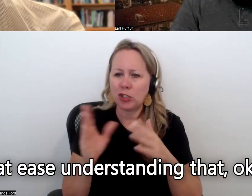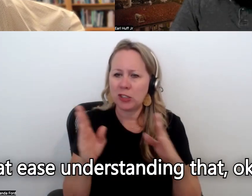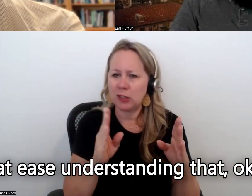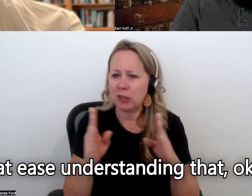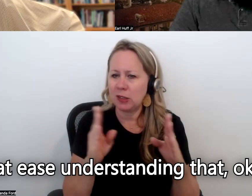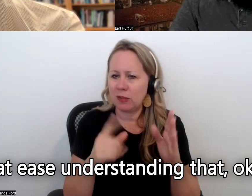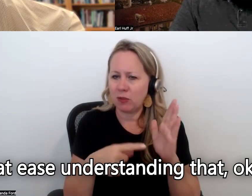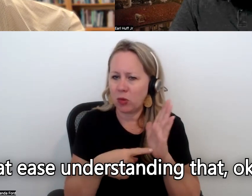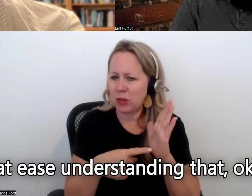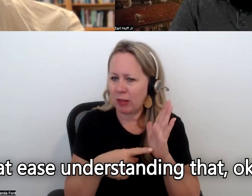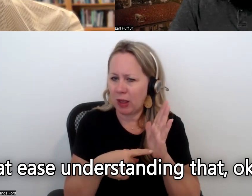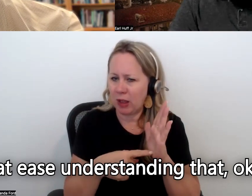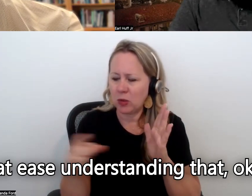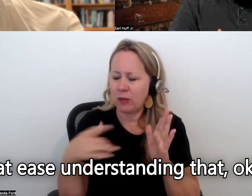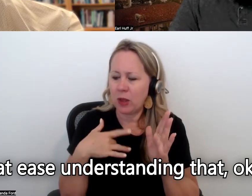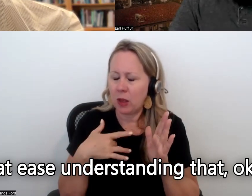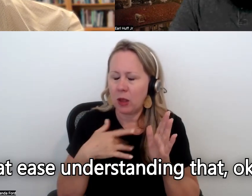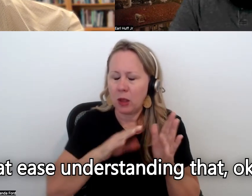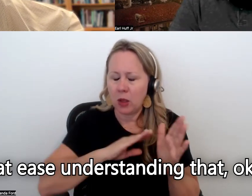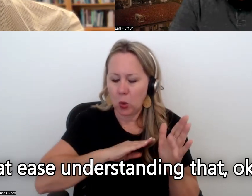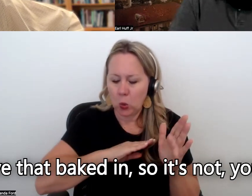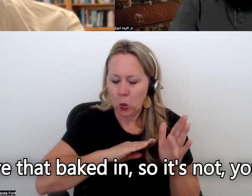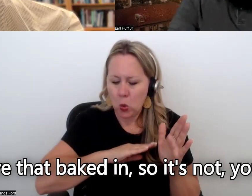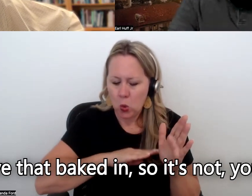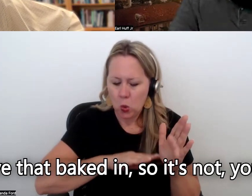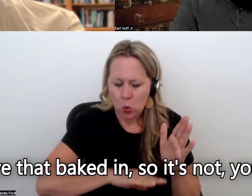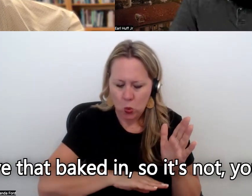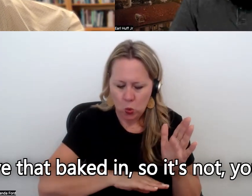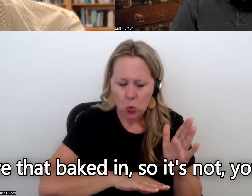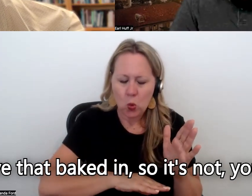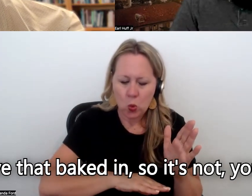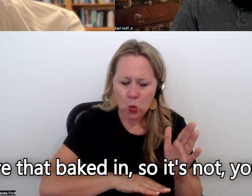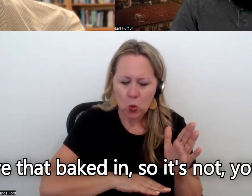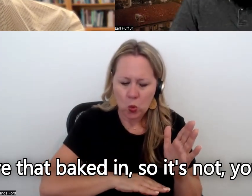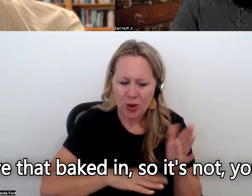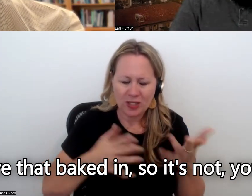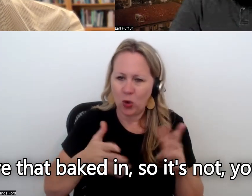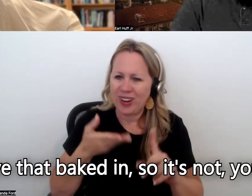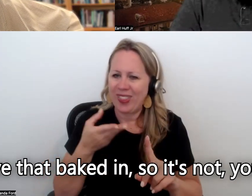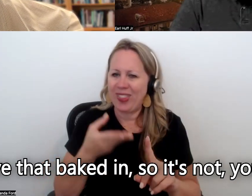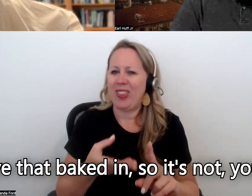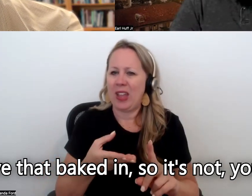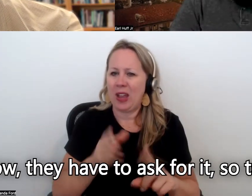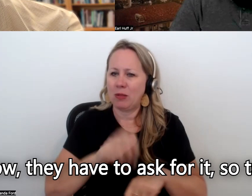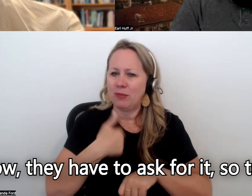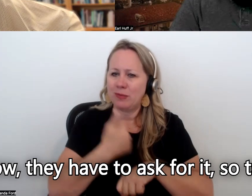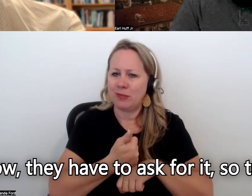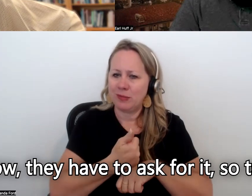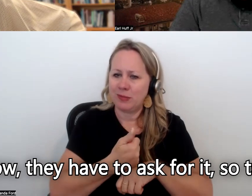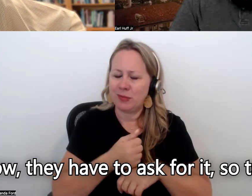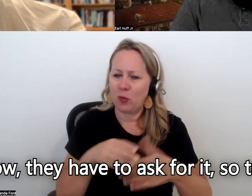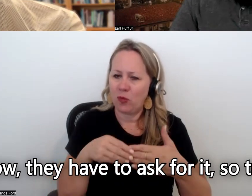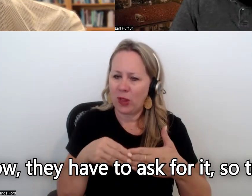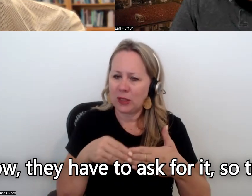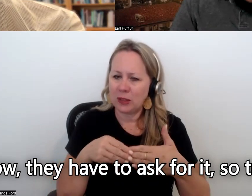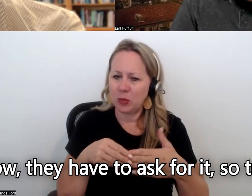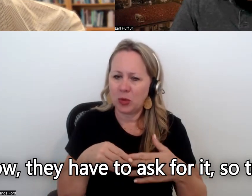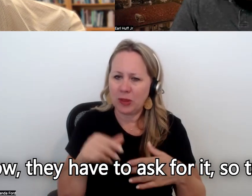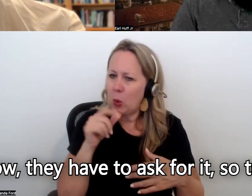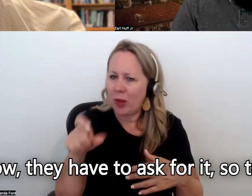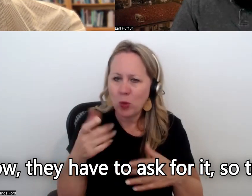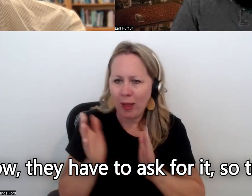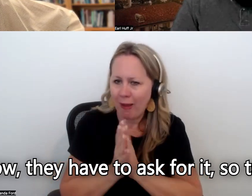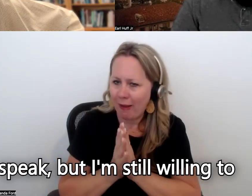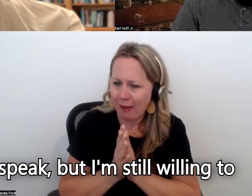they feel more at ease understanding that, okay, I have that baked in, so it's not they have to ask for